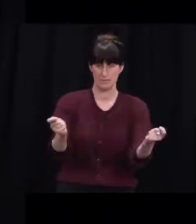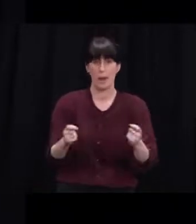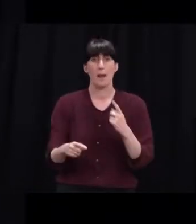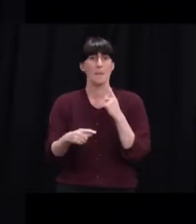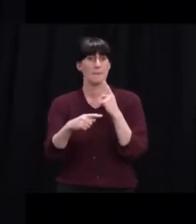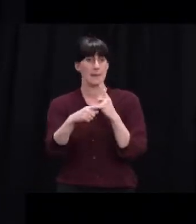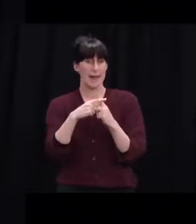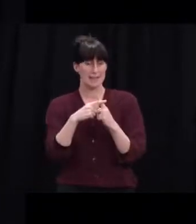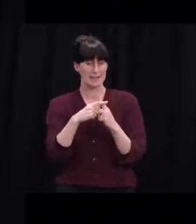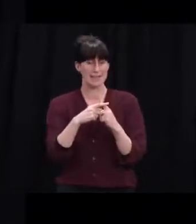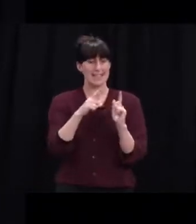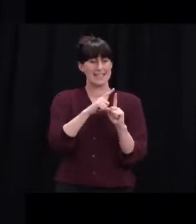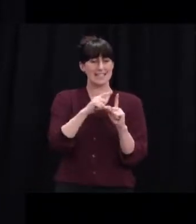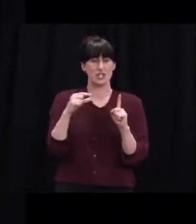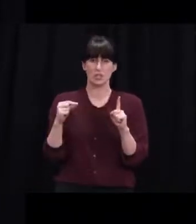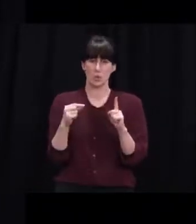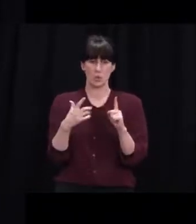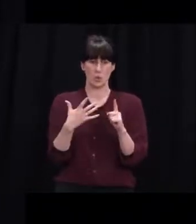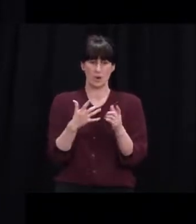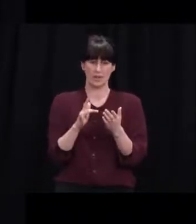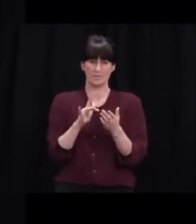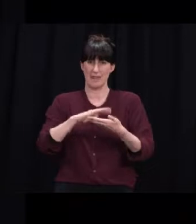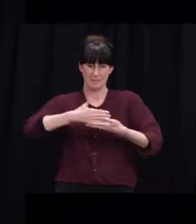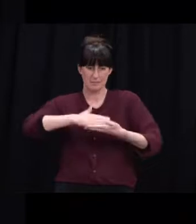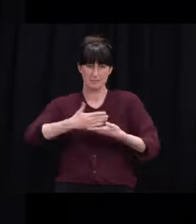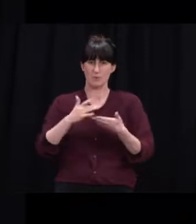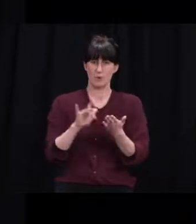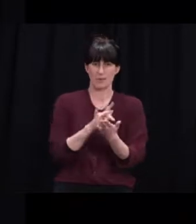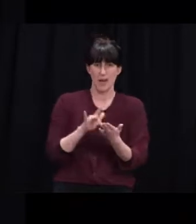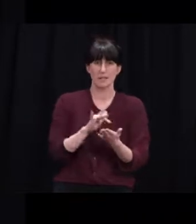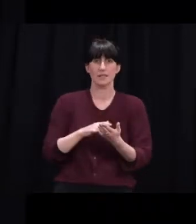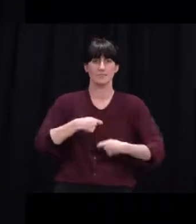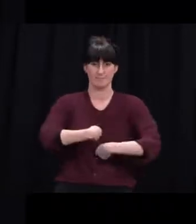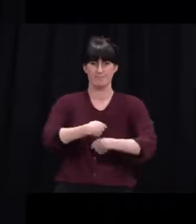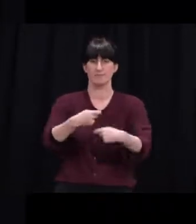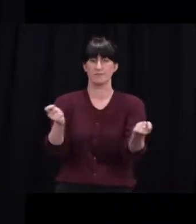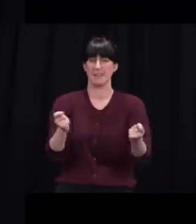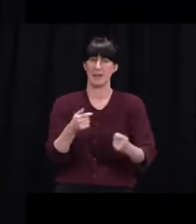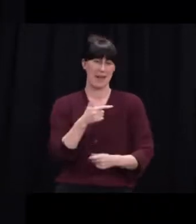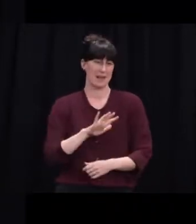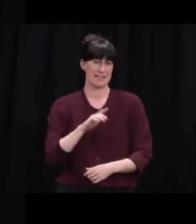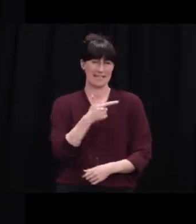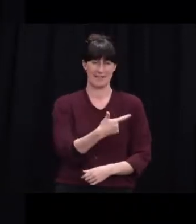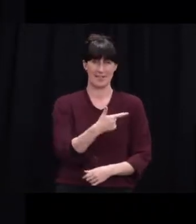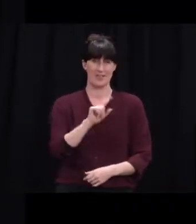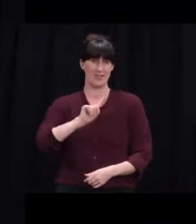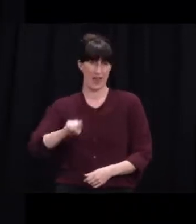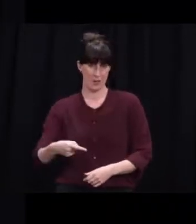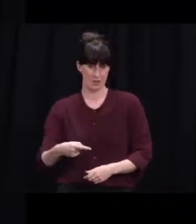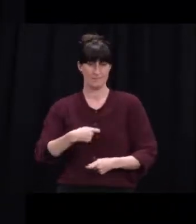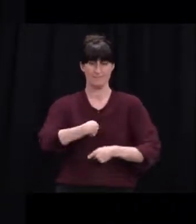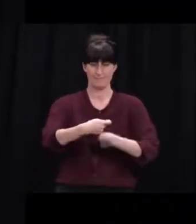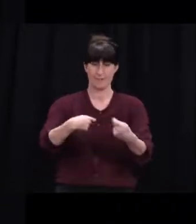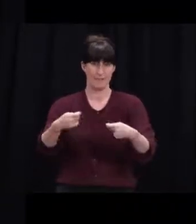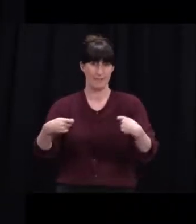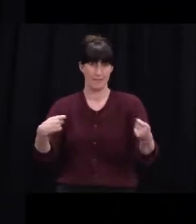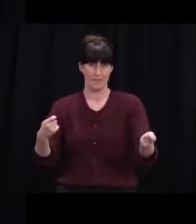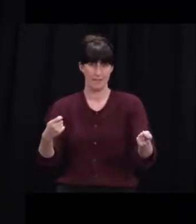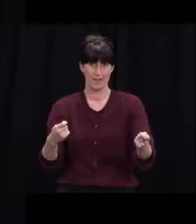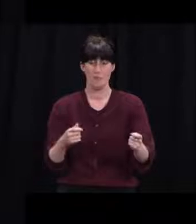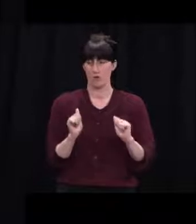them themselves. And we are also particularly focused on getting digital devices out to the young people who need them. So